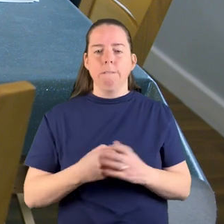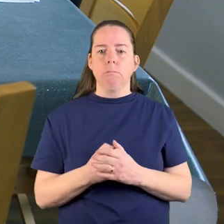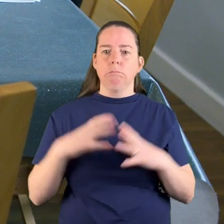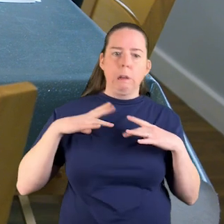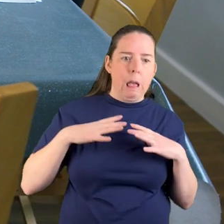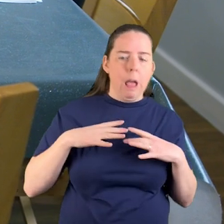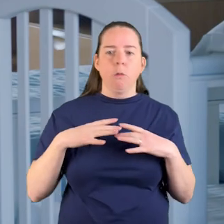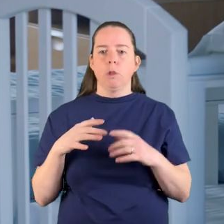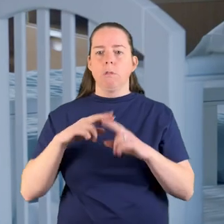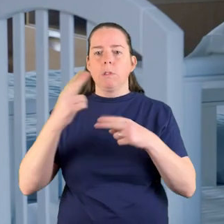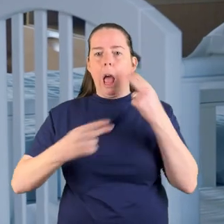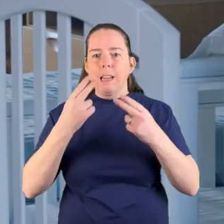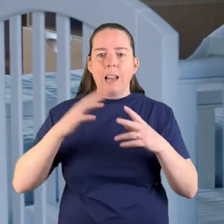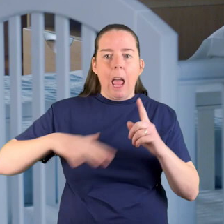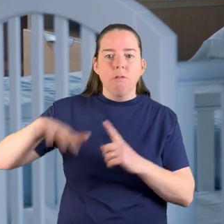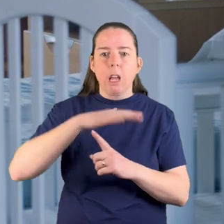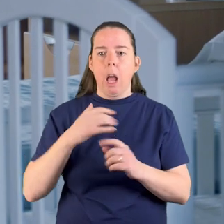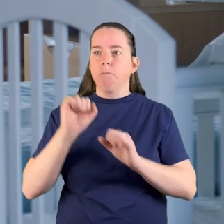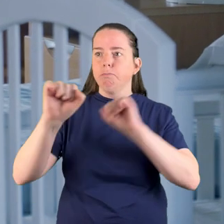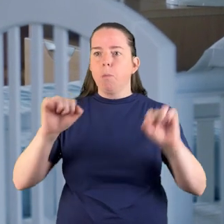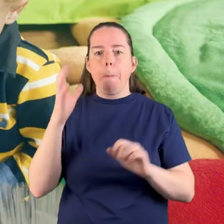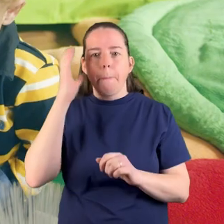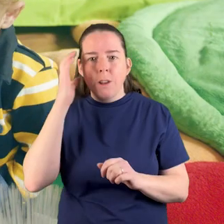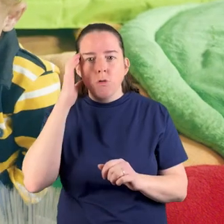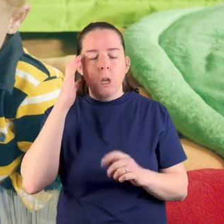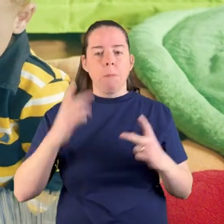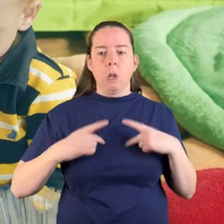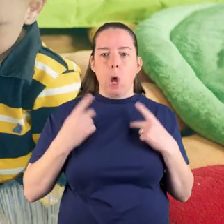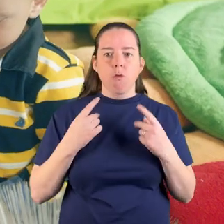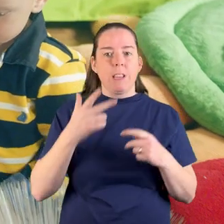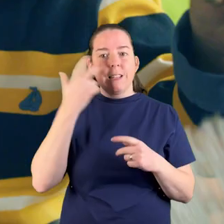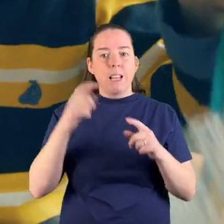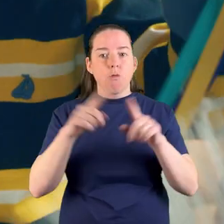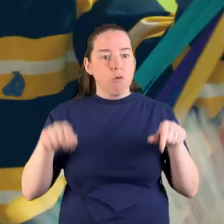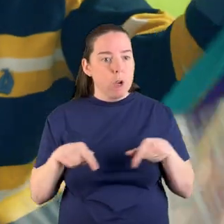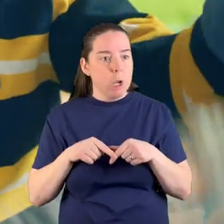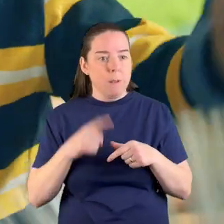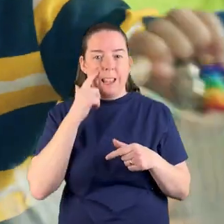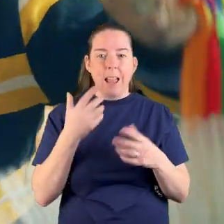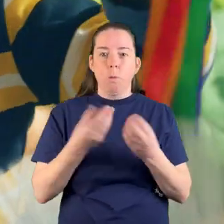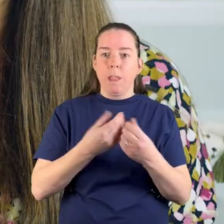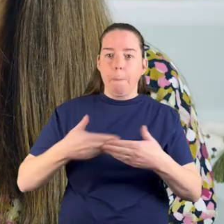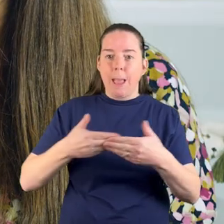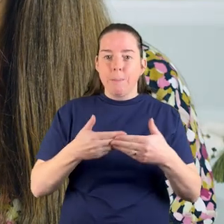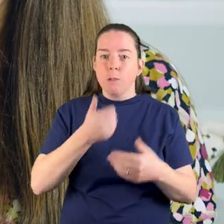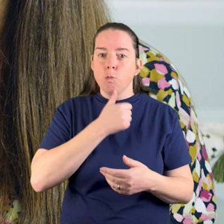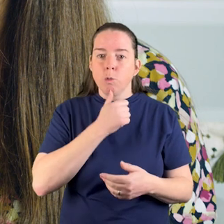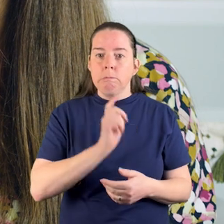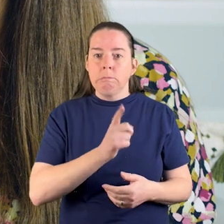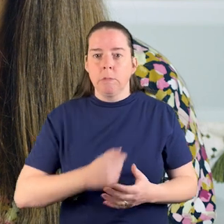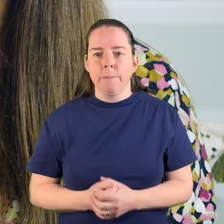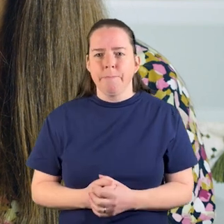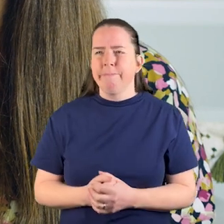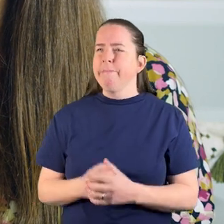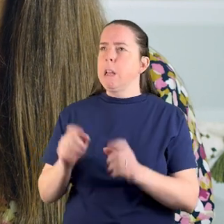dining area, your own individual bedroom, and then we have a nursery and sensory room that you can also use with baby. It's not like a typical